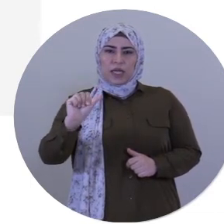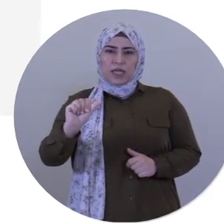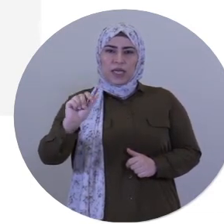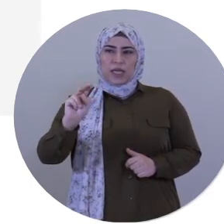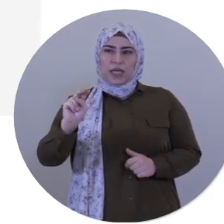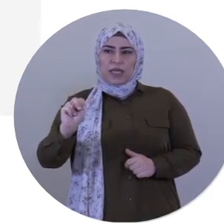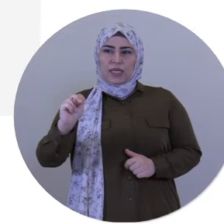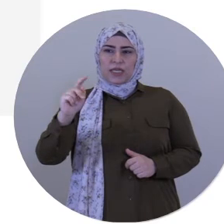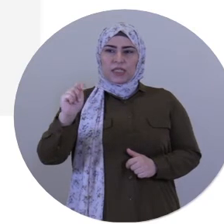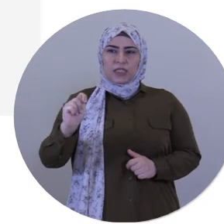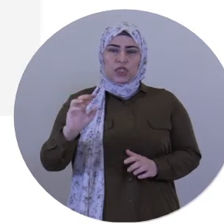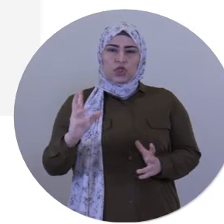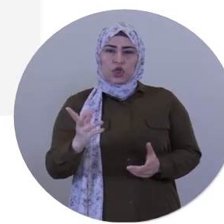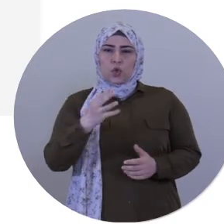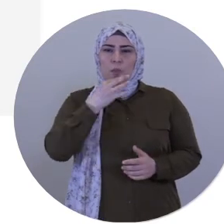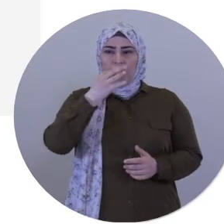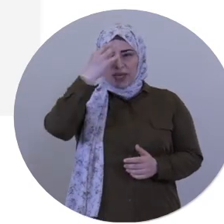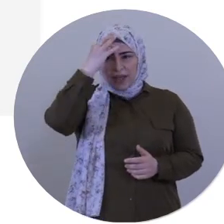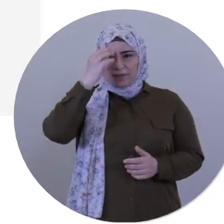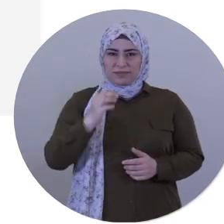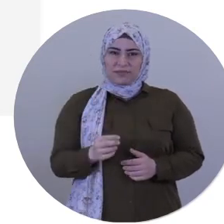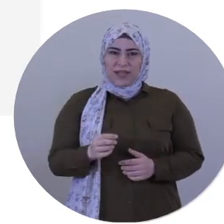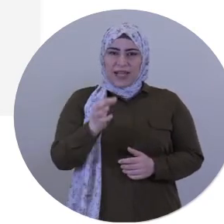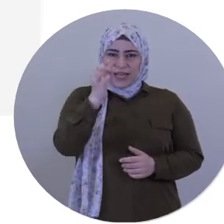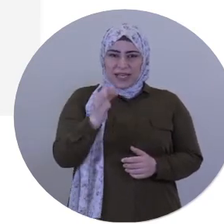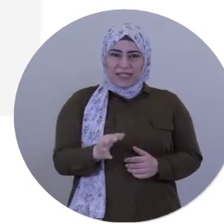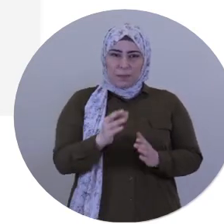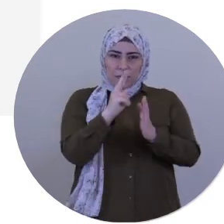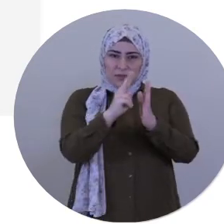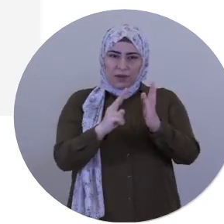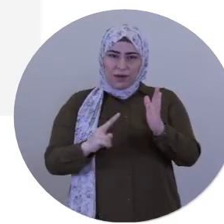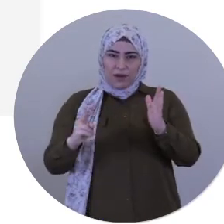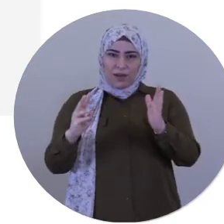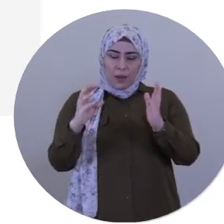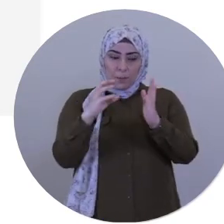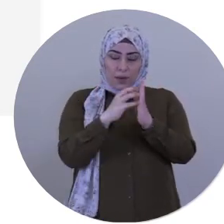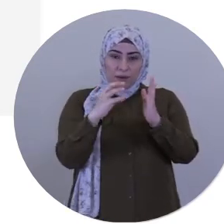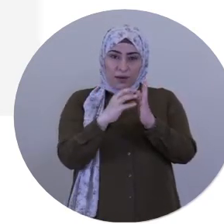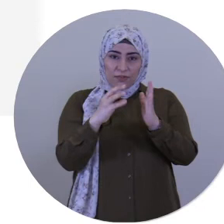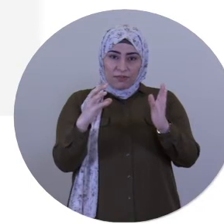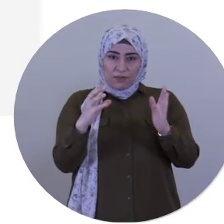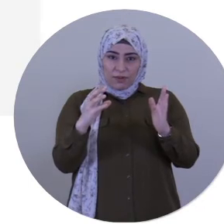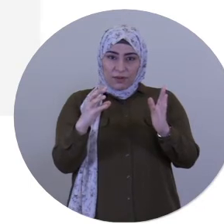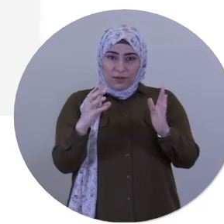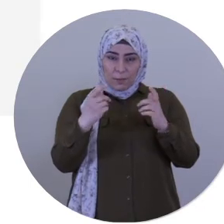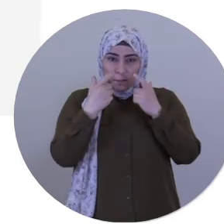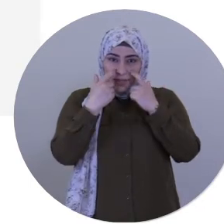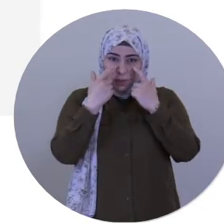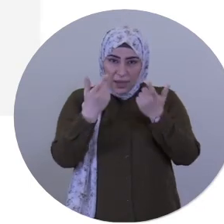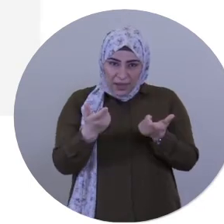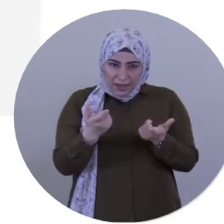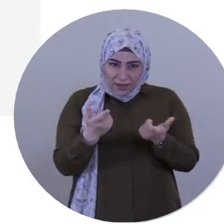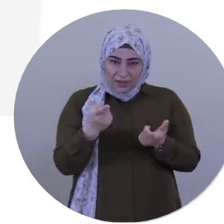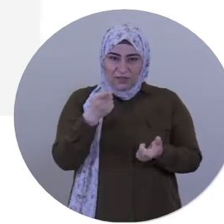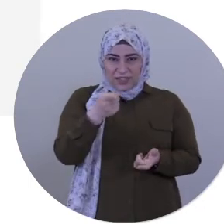Another thing you can do is build up your vocabulary so you can easily identify the synonym or the antonym of a